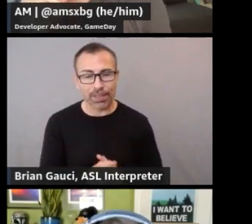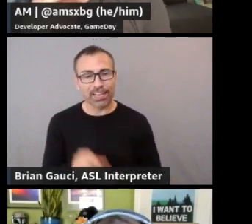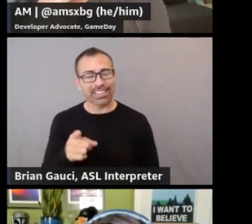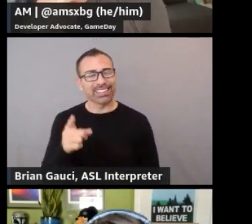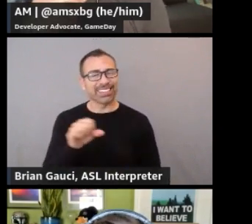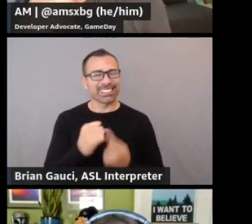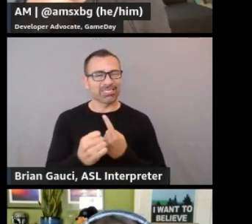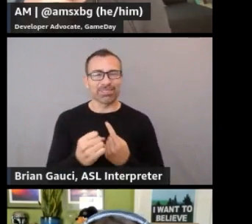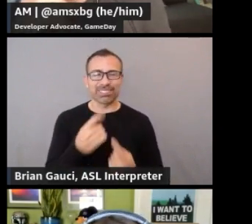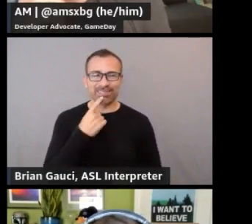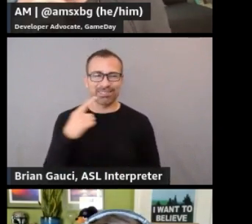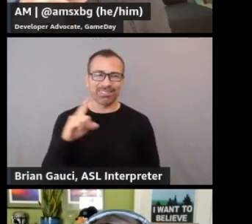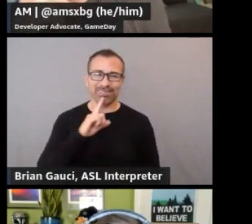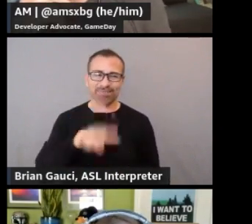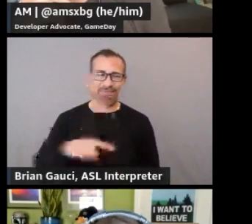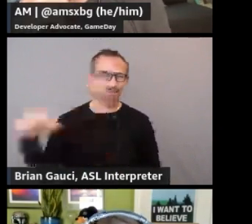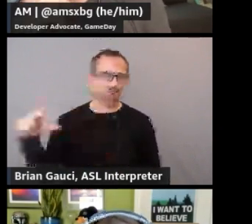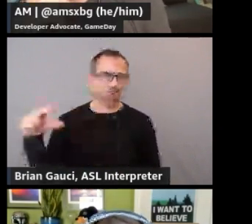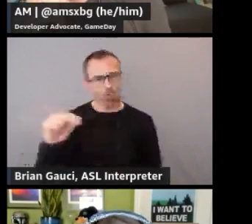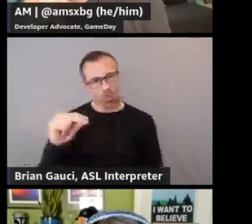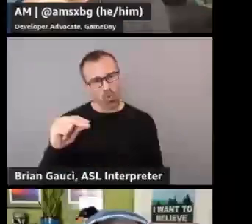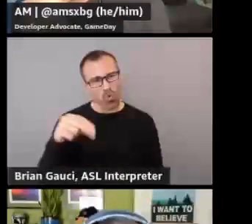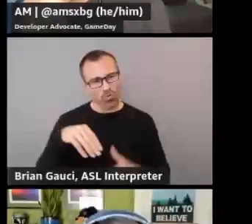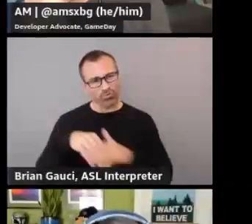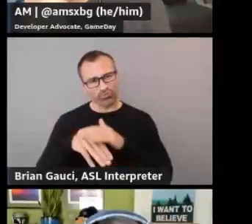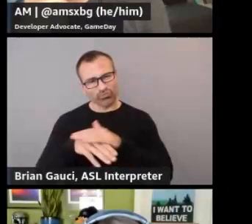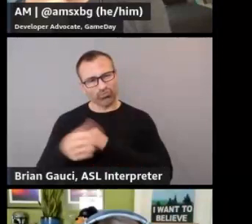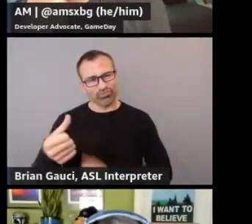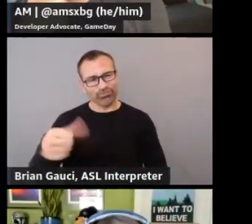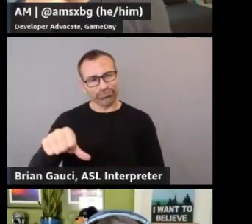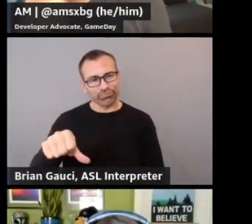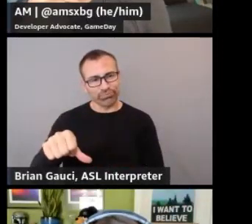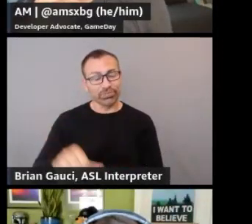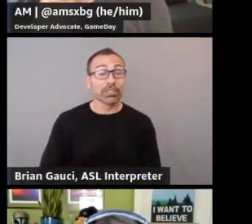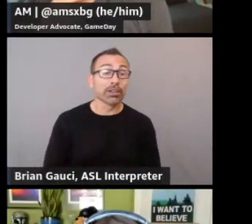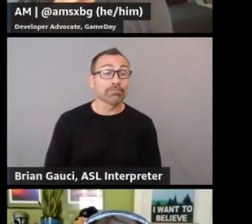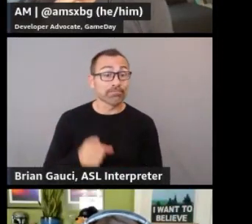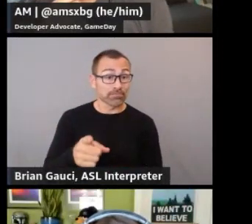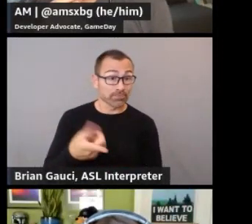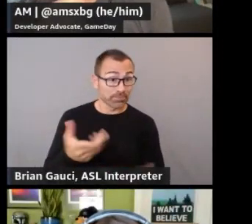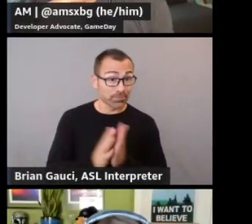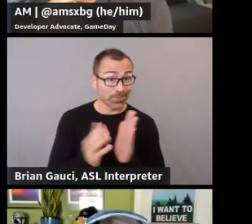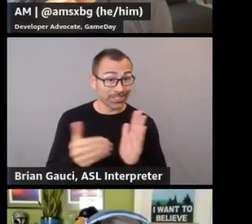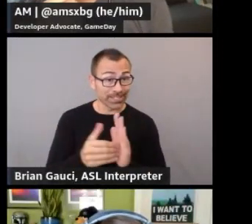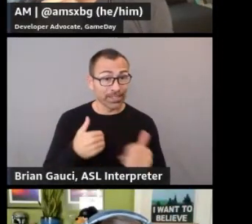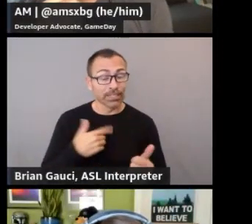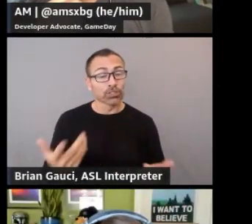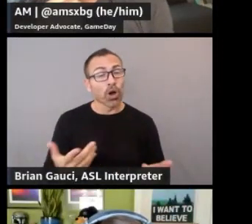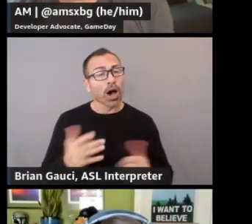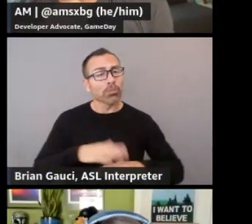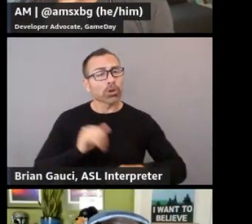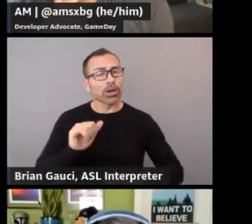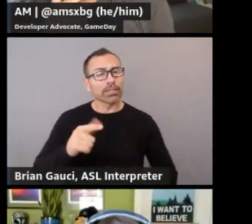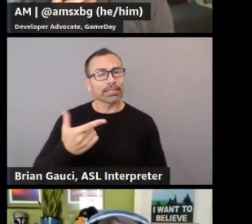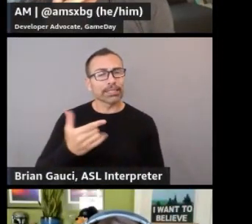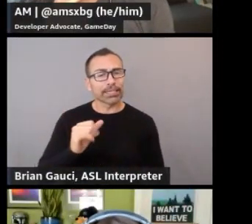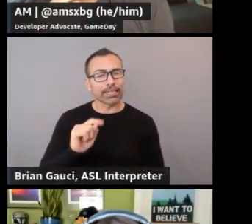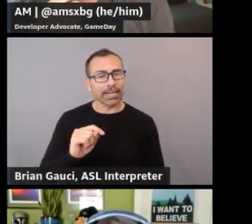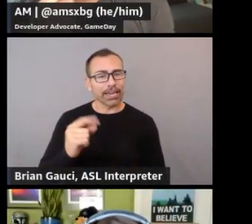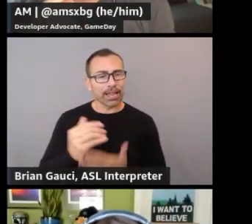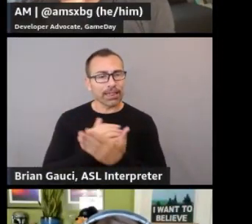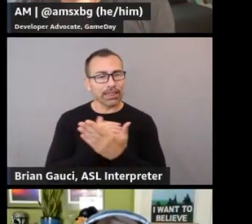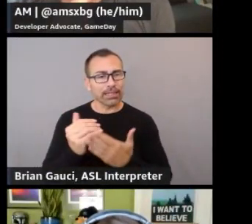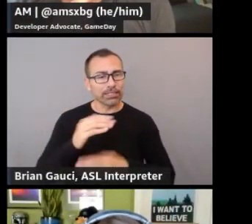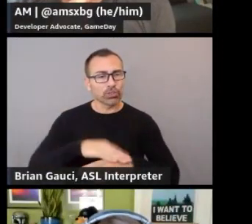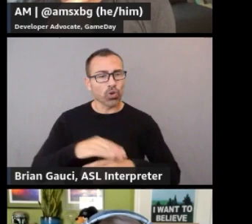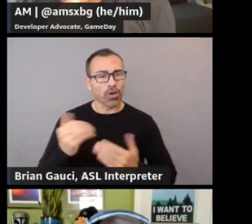the answer is no, your access is denied. So here's that request again. I'm calling get list on list 0, and I, in this case, is Aaron.